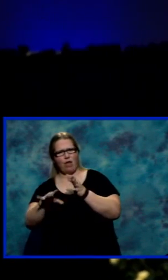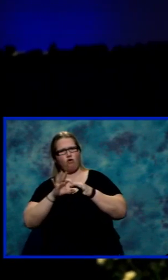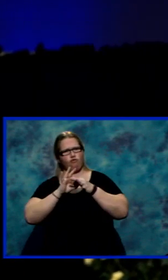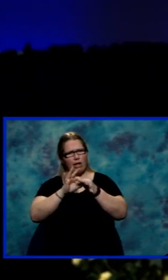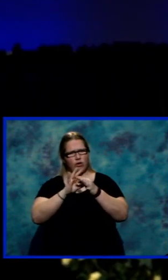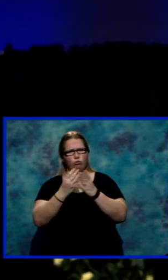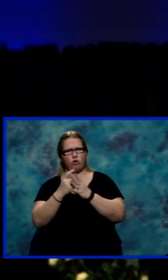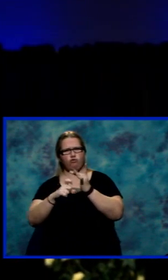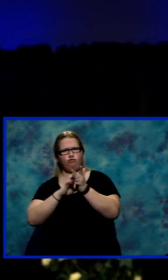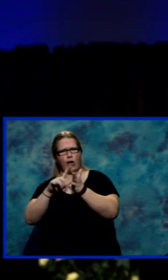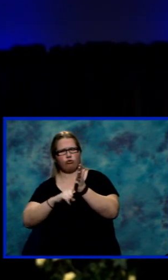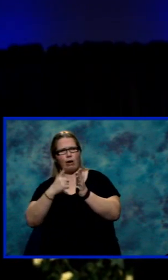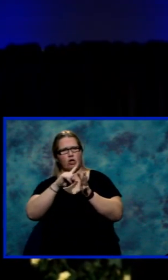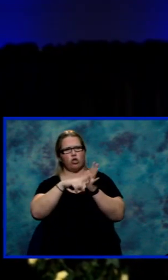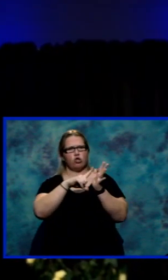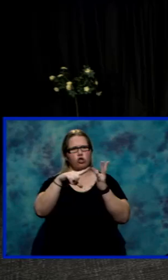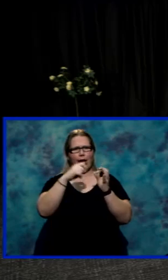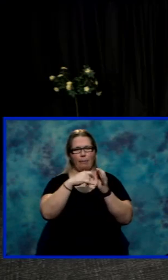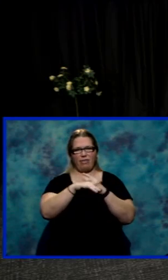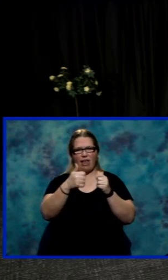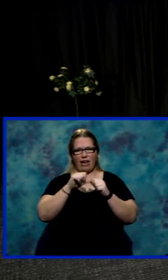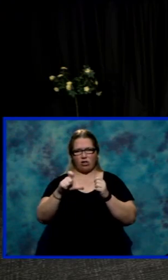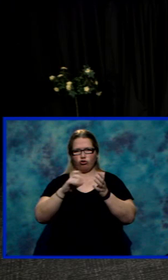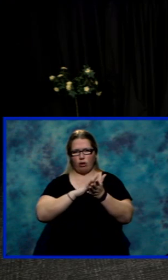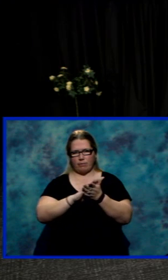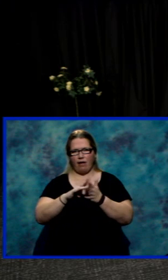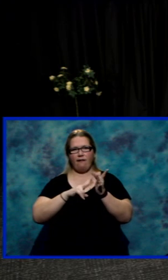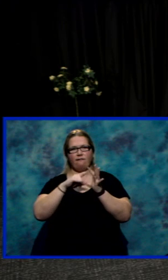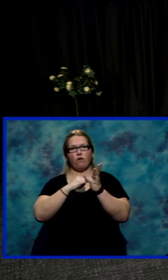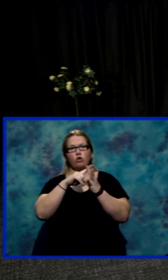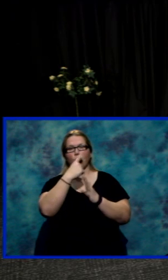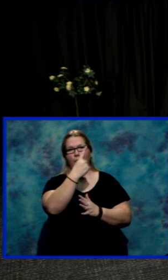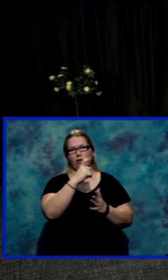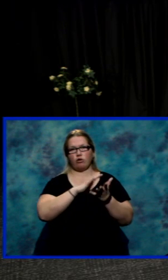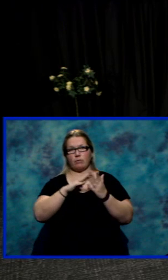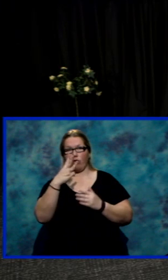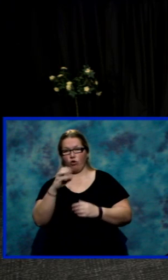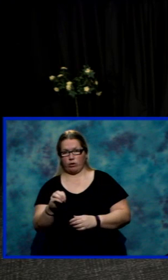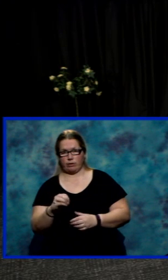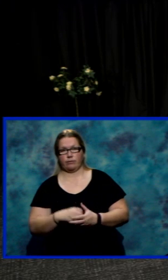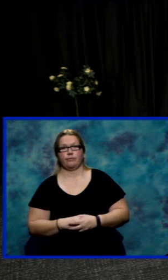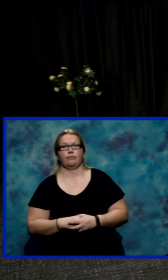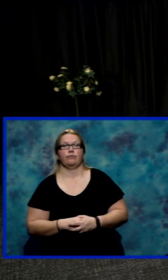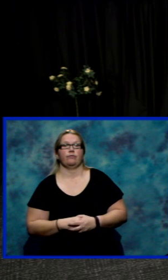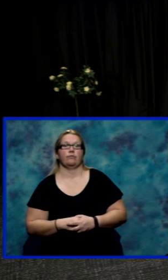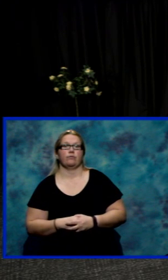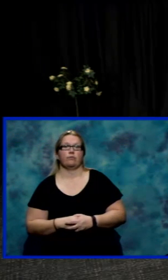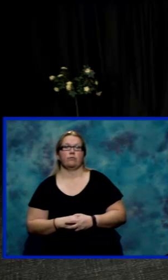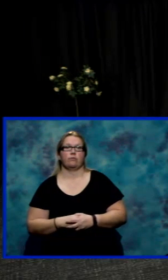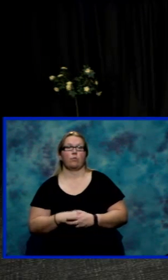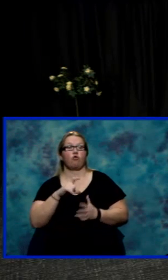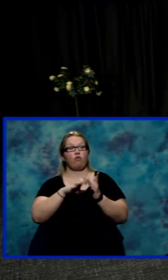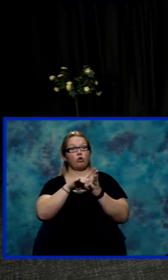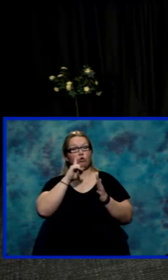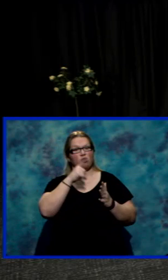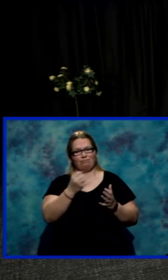and Jacob in the next chapter. Verse 1, chapter 30. When Rachel saw that she was not bearing Jacob any children,